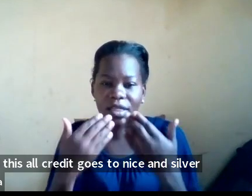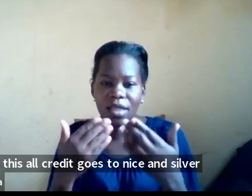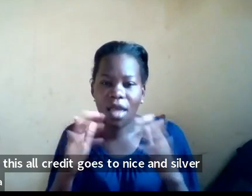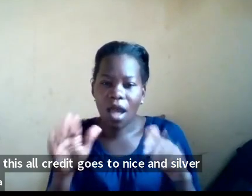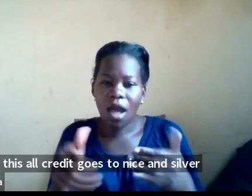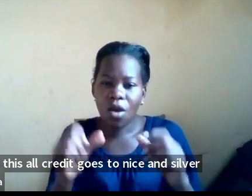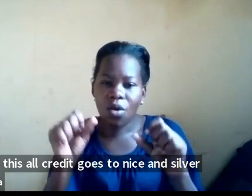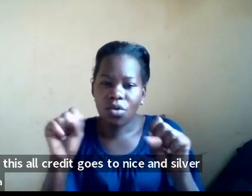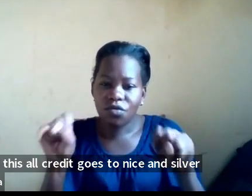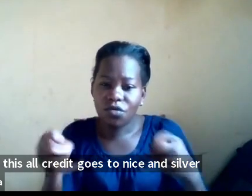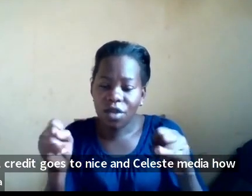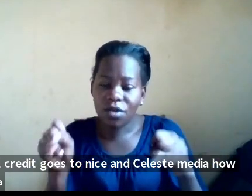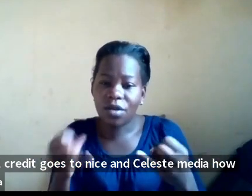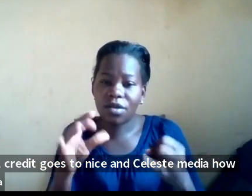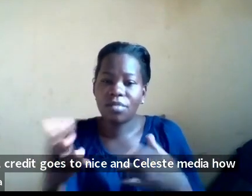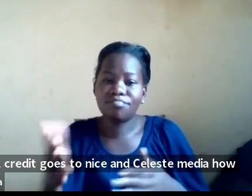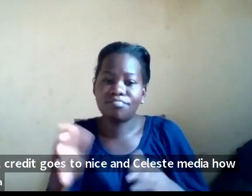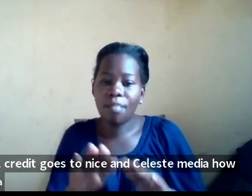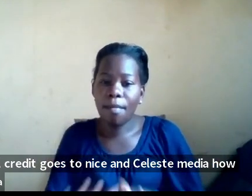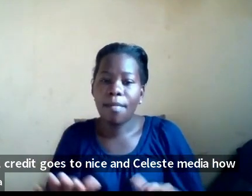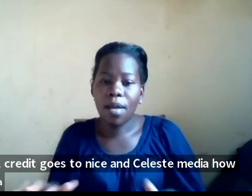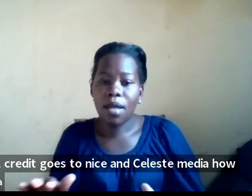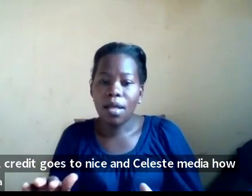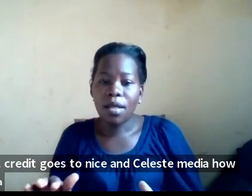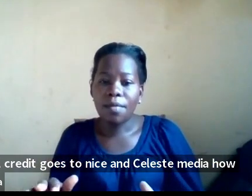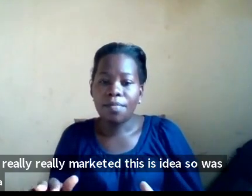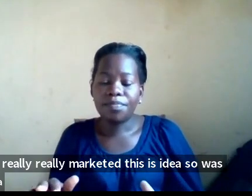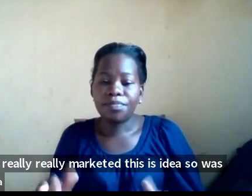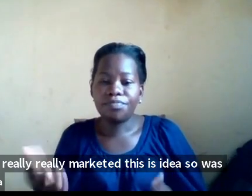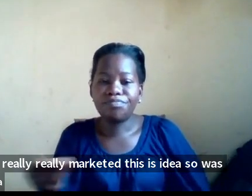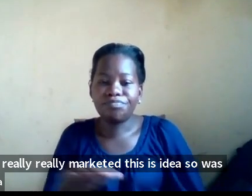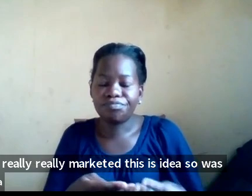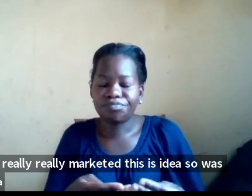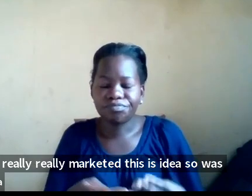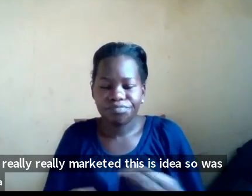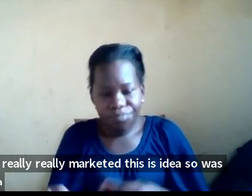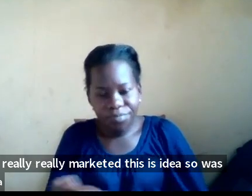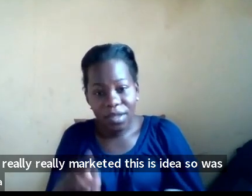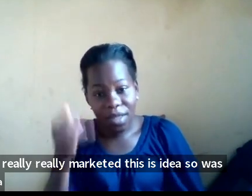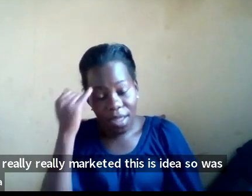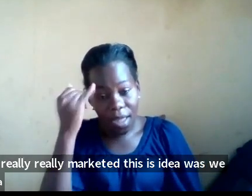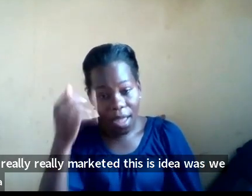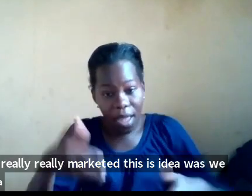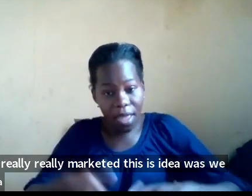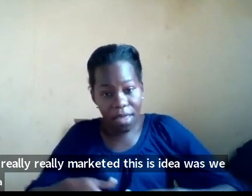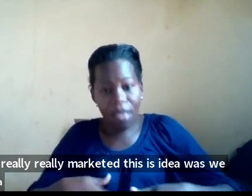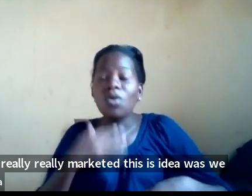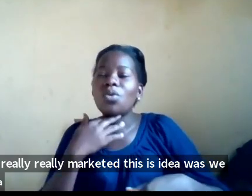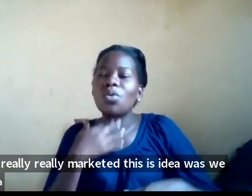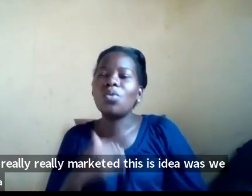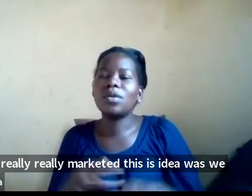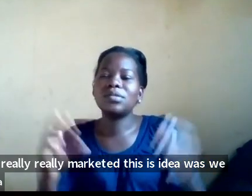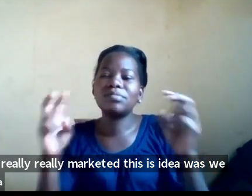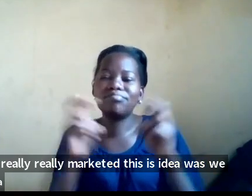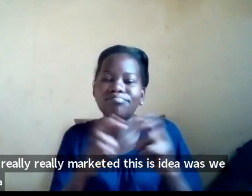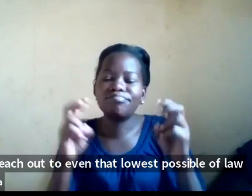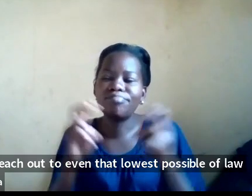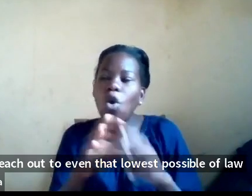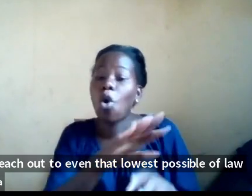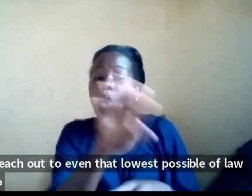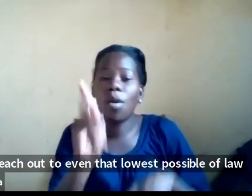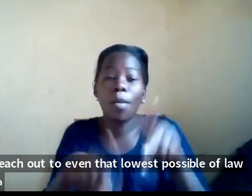really marketed this youth ideathon was we wanted to reach out to even that lowest person of low who can just